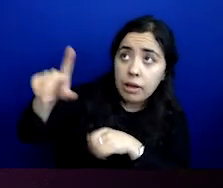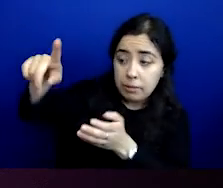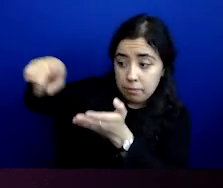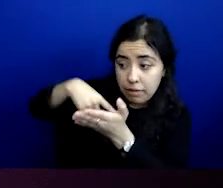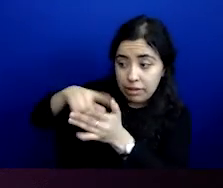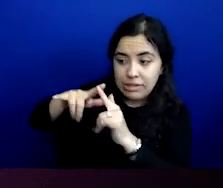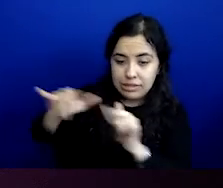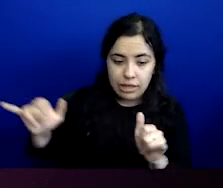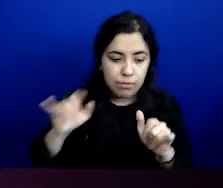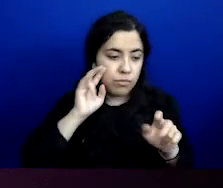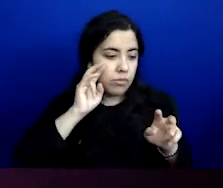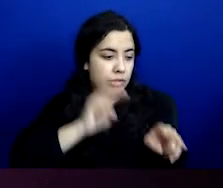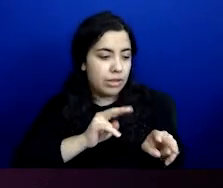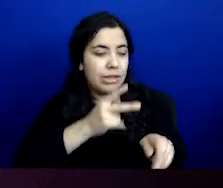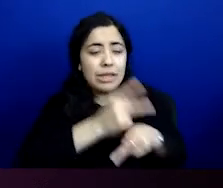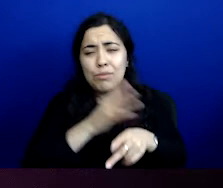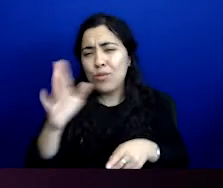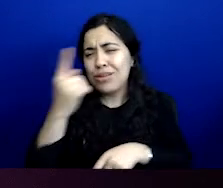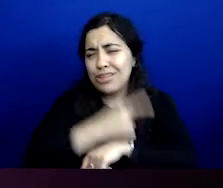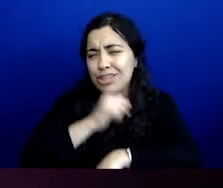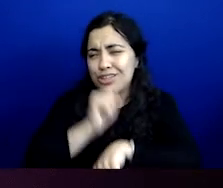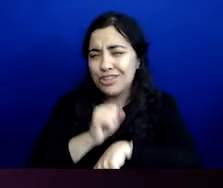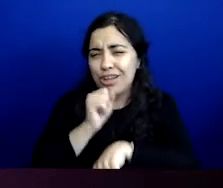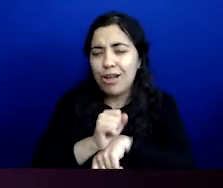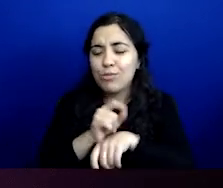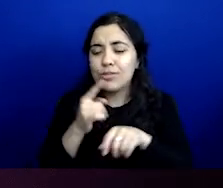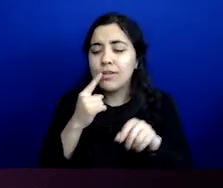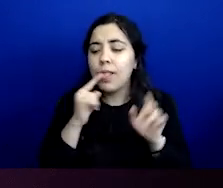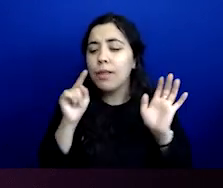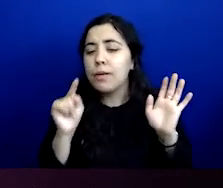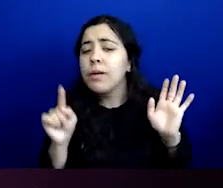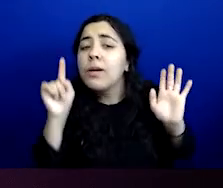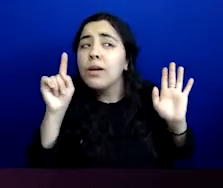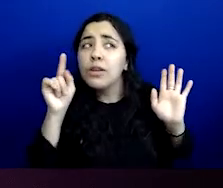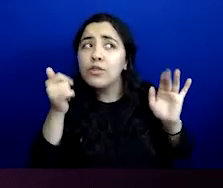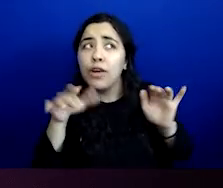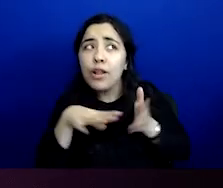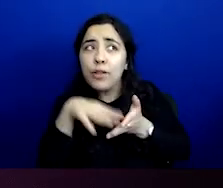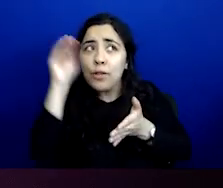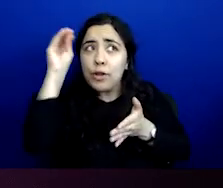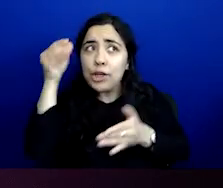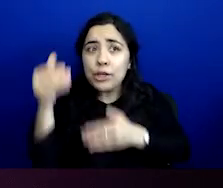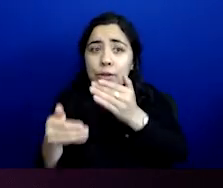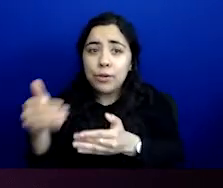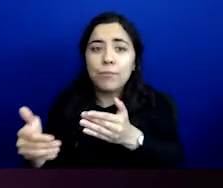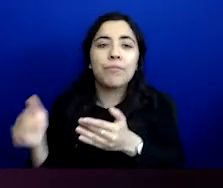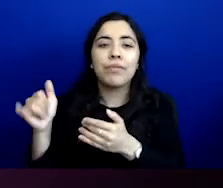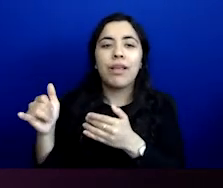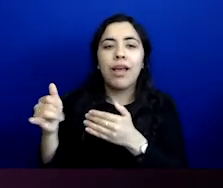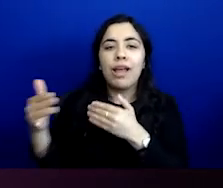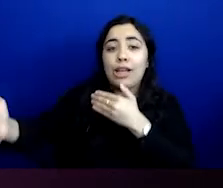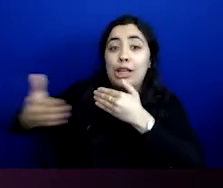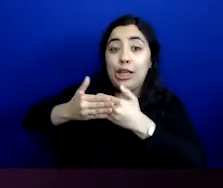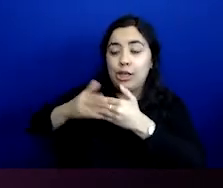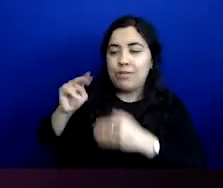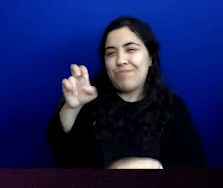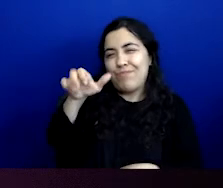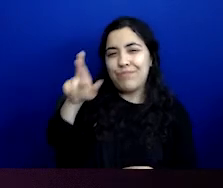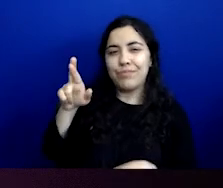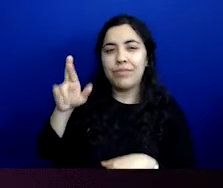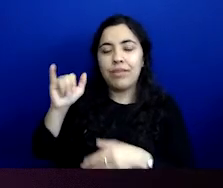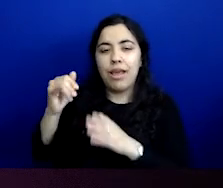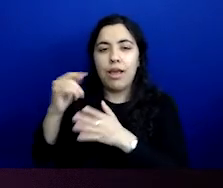while you're keeping your day job, just to kind of dip your foot in the water and learn. Near Protocol has $800 million in